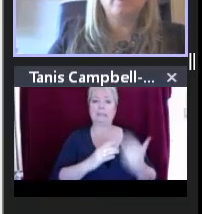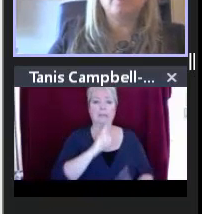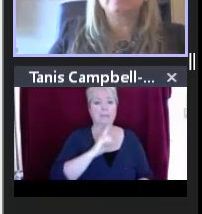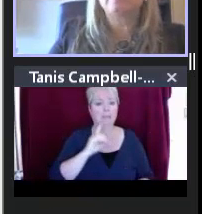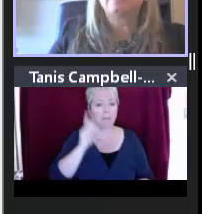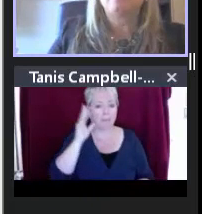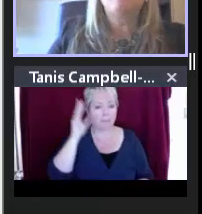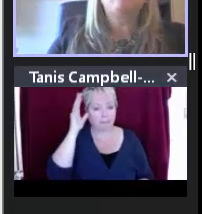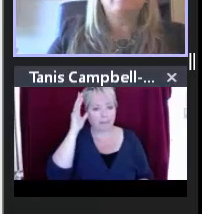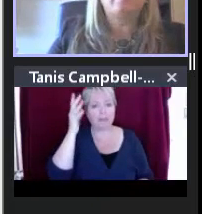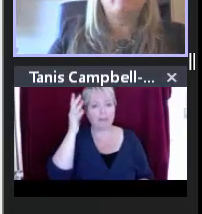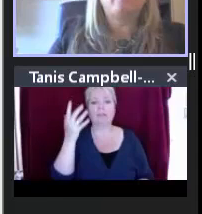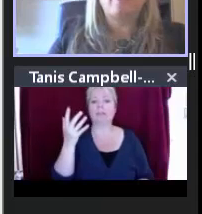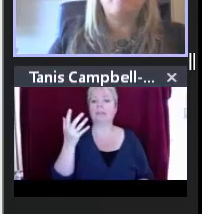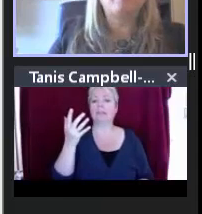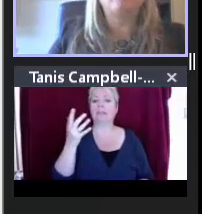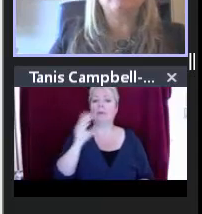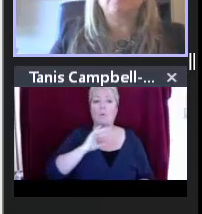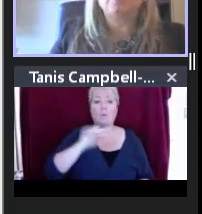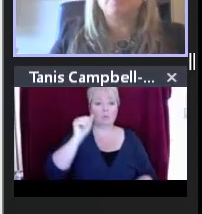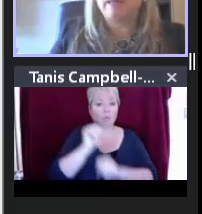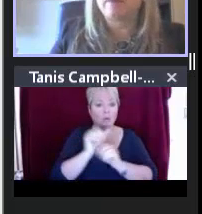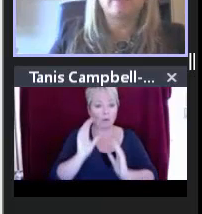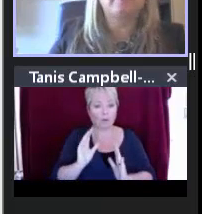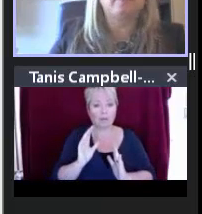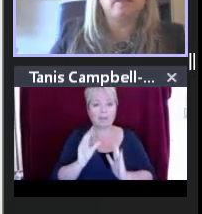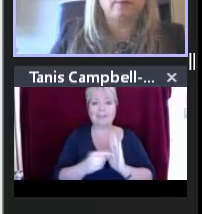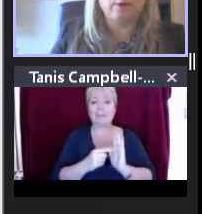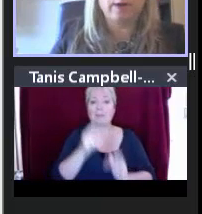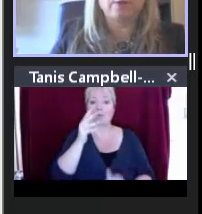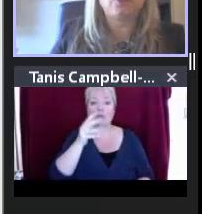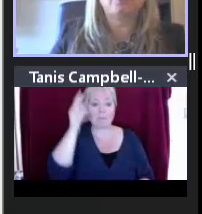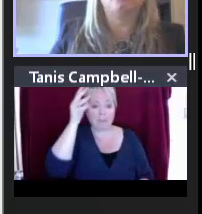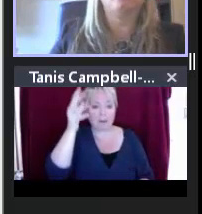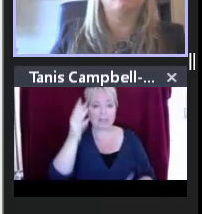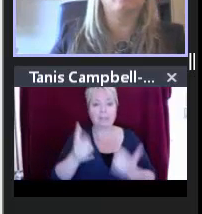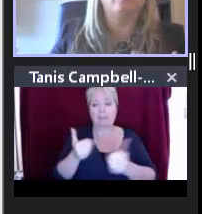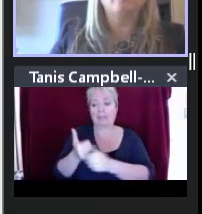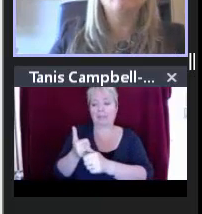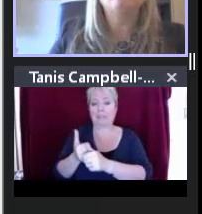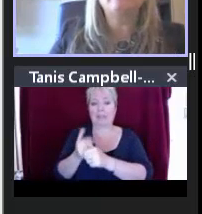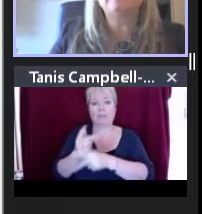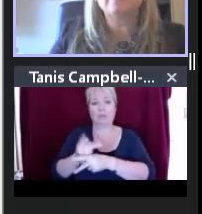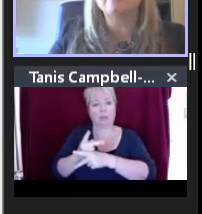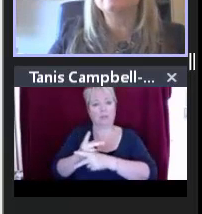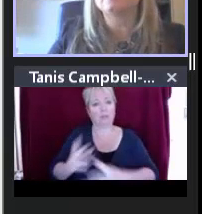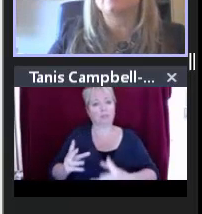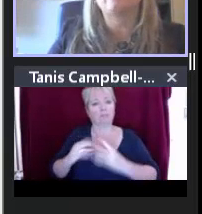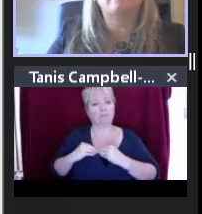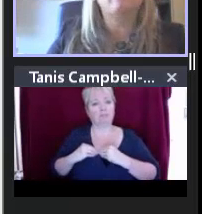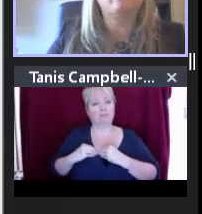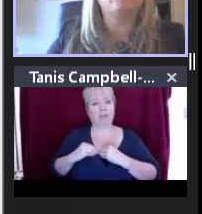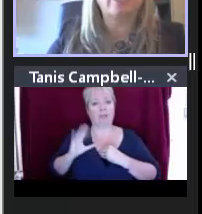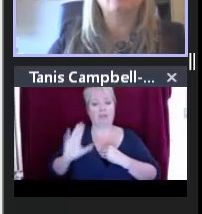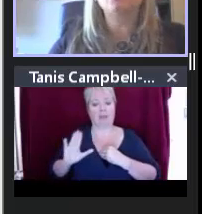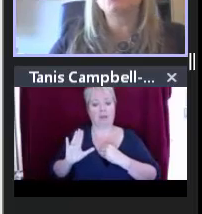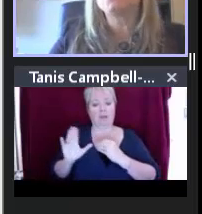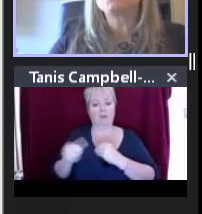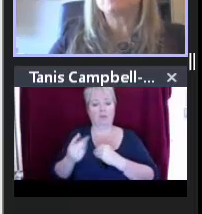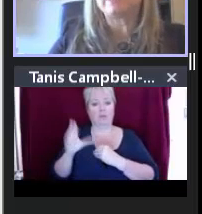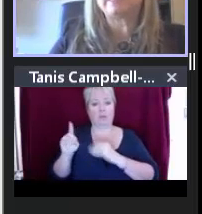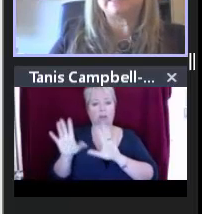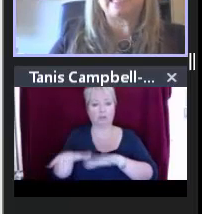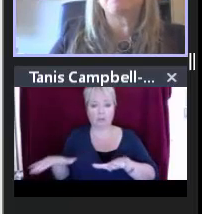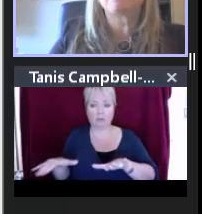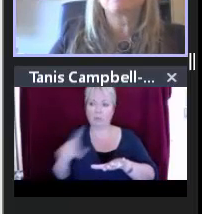older workers, we even have grandparents who may have custody of their grandchildren and are facing that sort of life